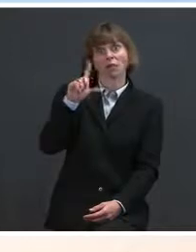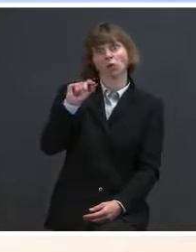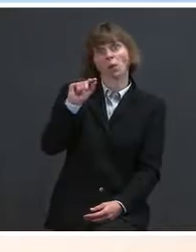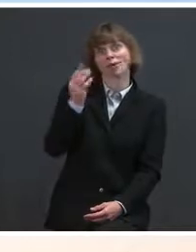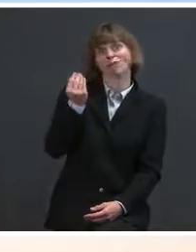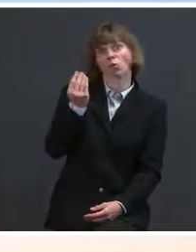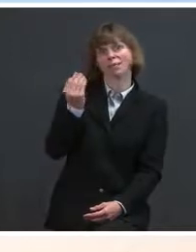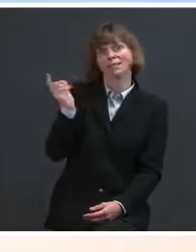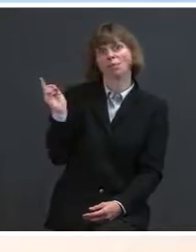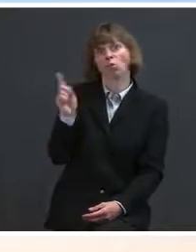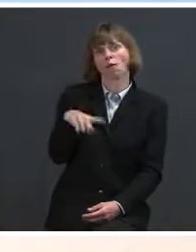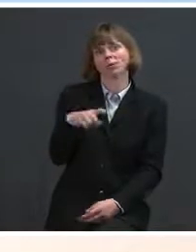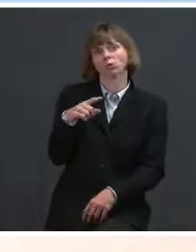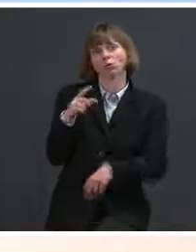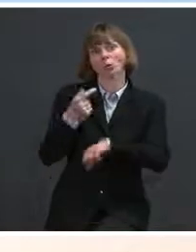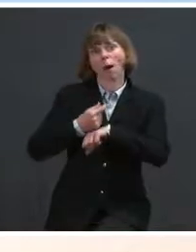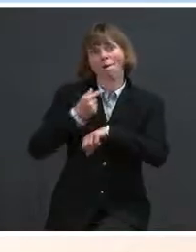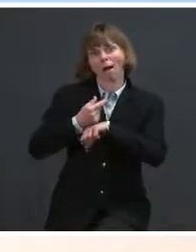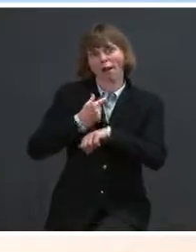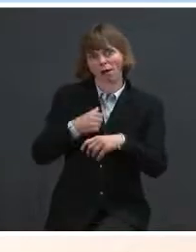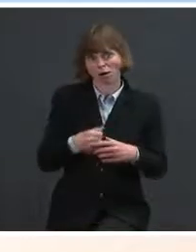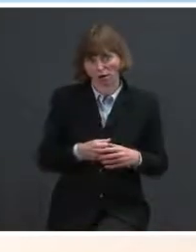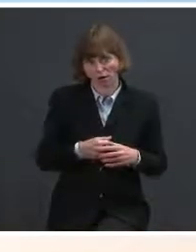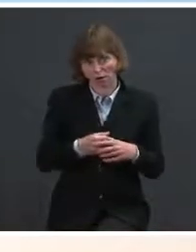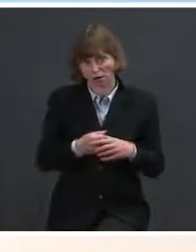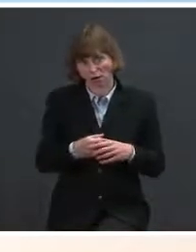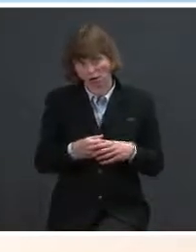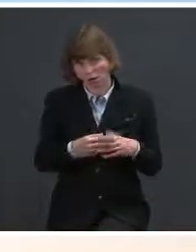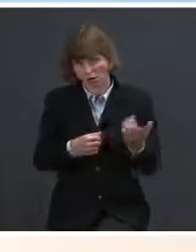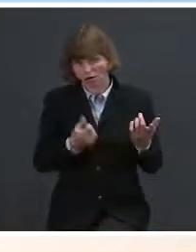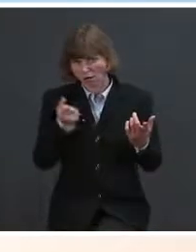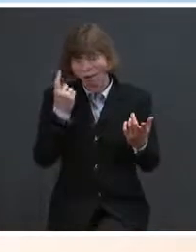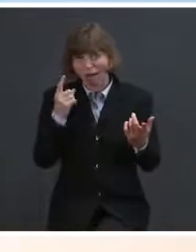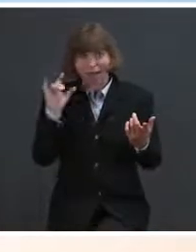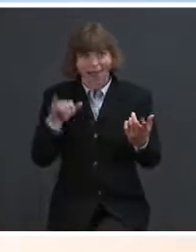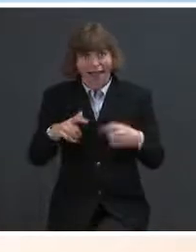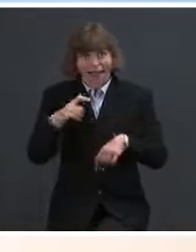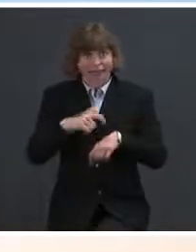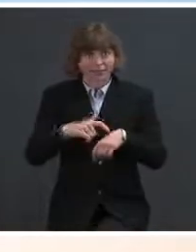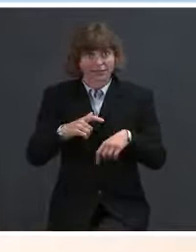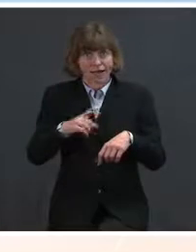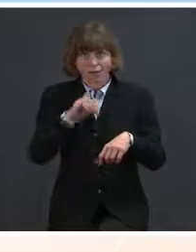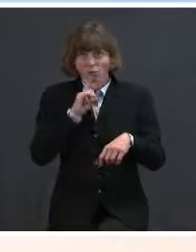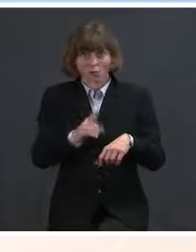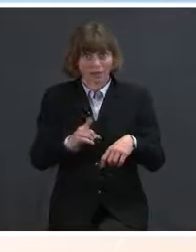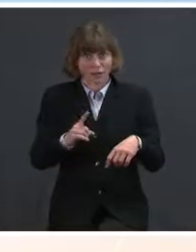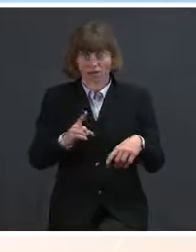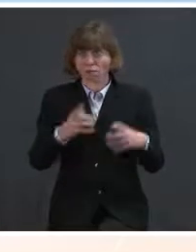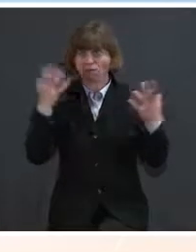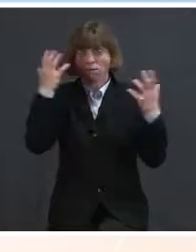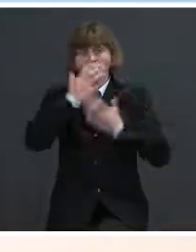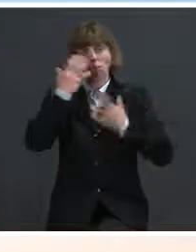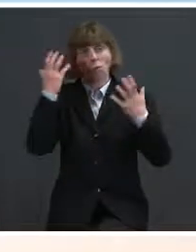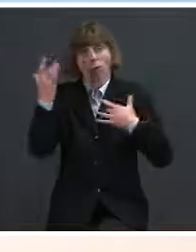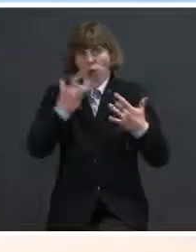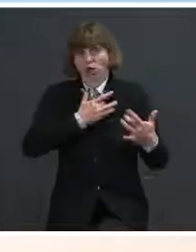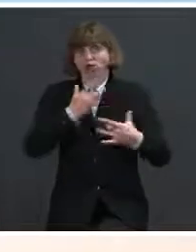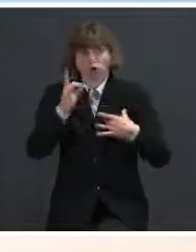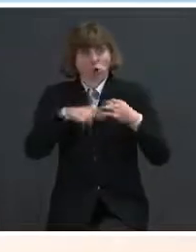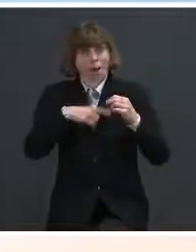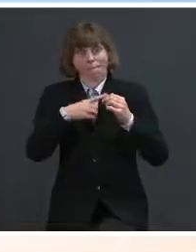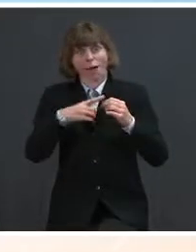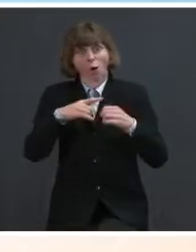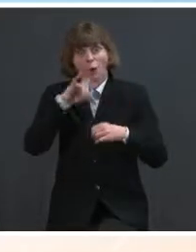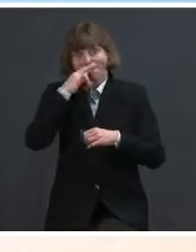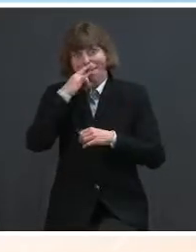trip as his national security advisor at the time. He went because of what was then an unprecedented surge of unaccompanied minors coming across the border. One of the